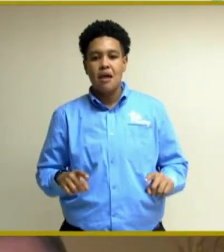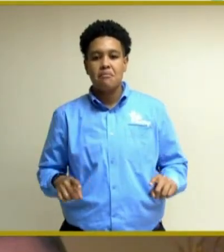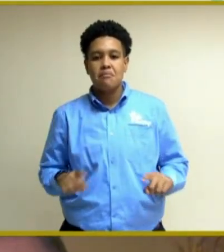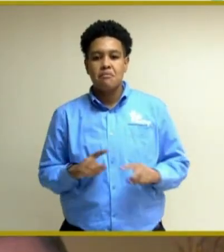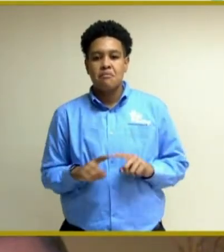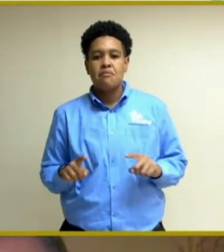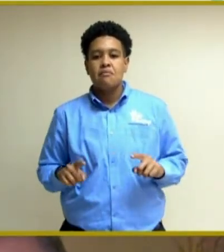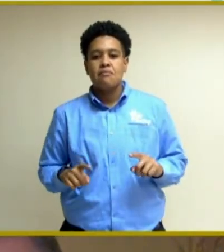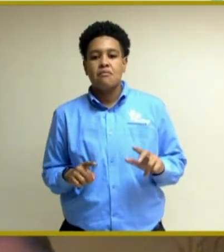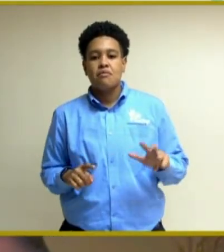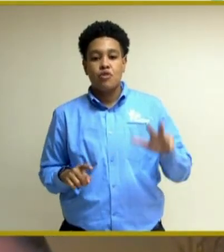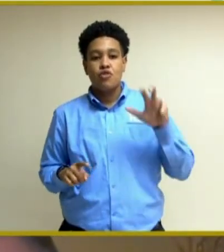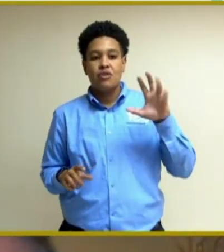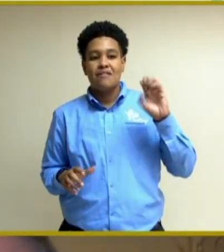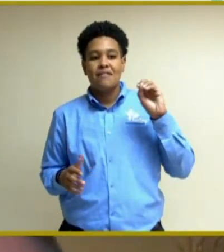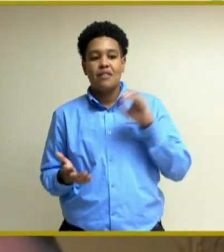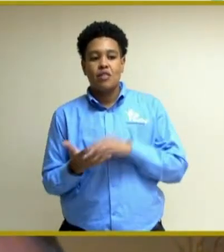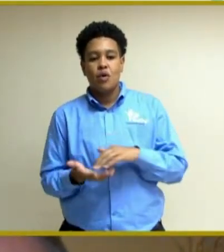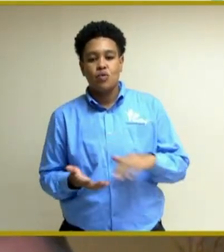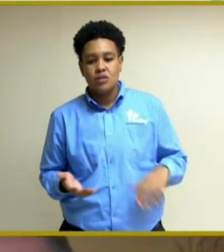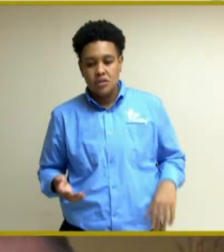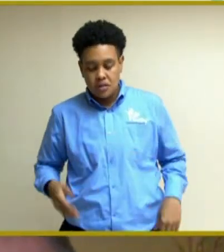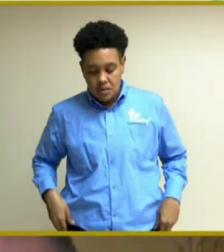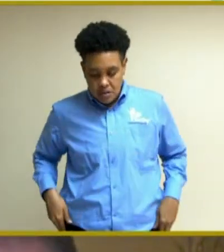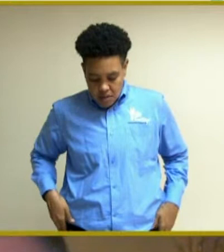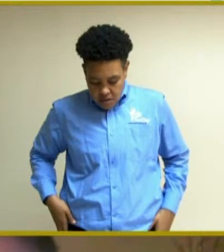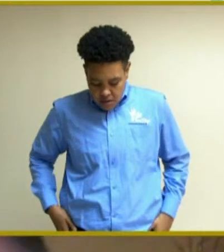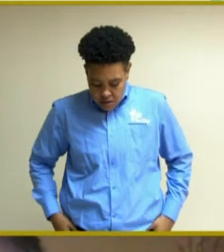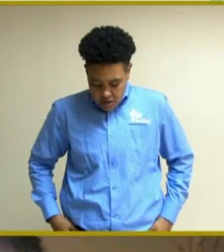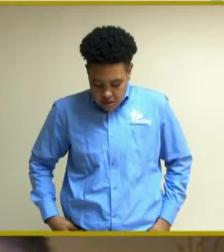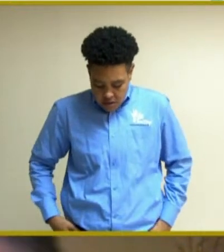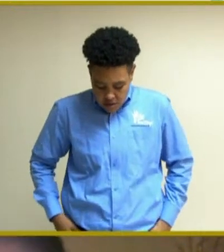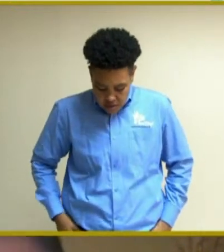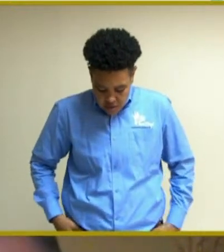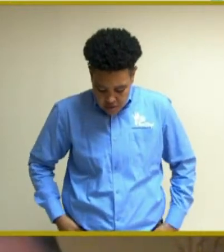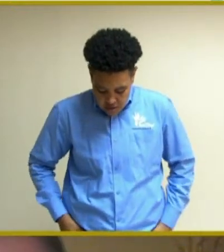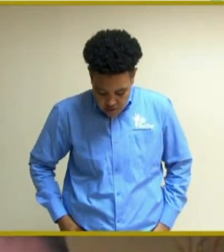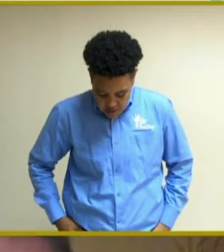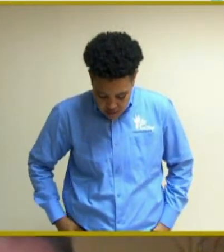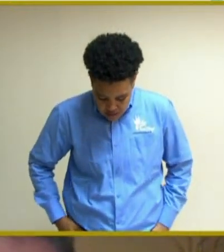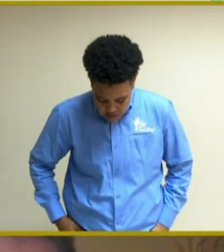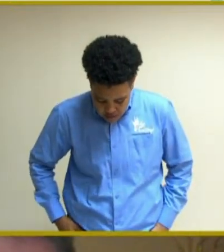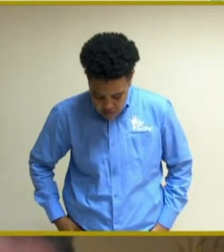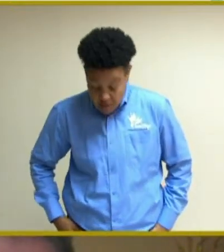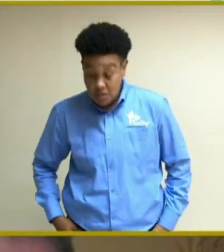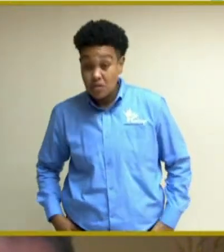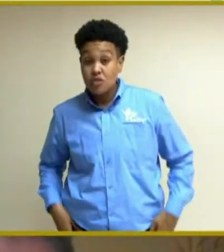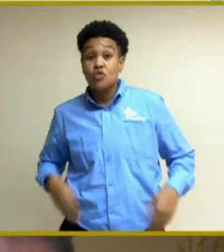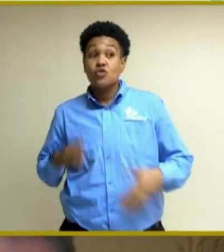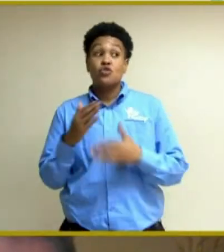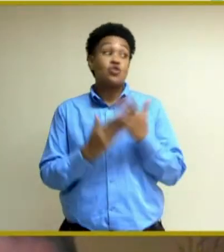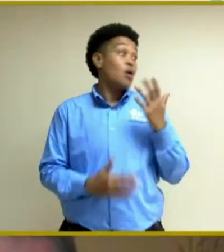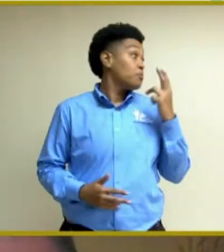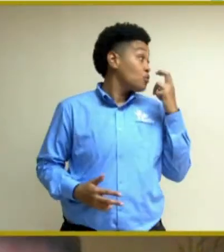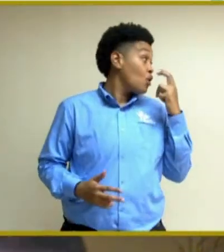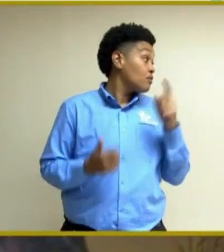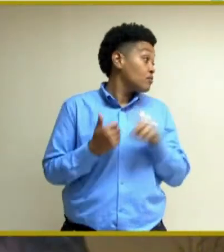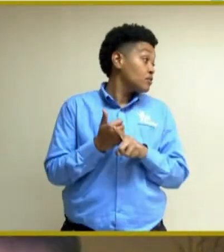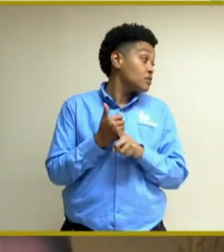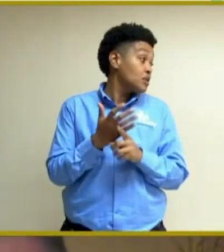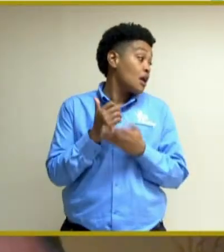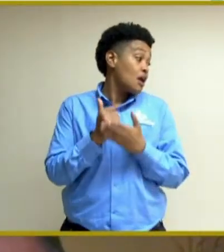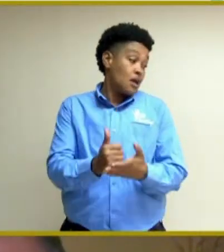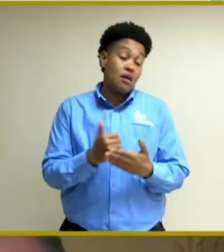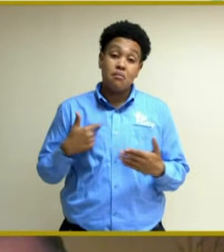some 350,000. 350. There are some 350. There are some that are doubtful. Just help